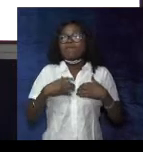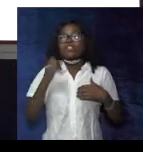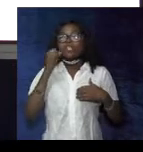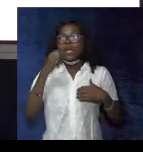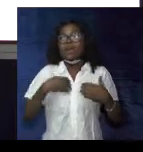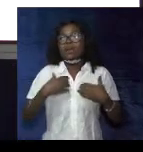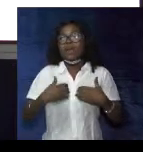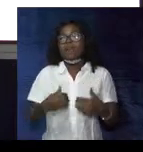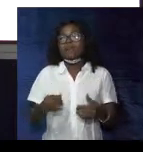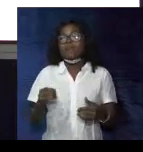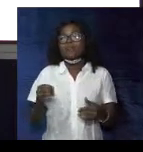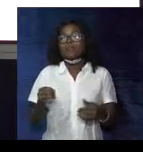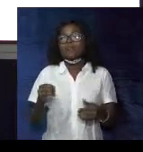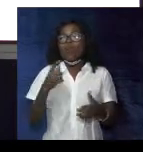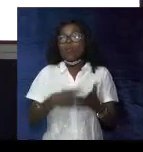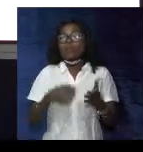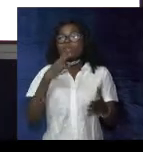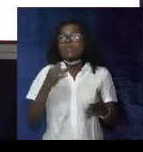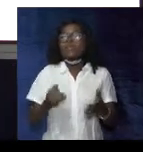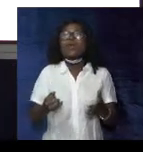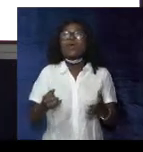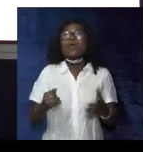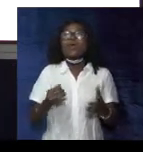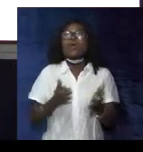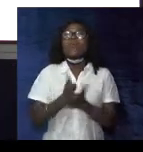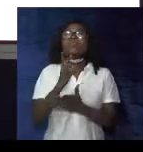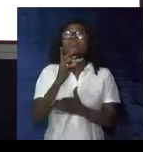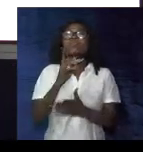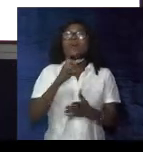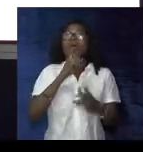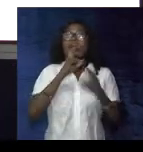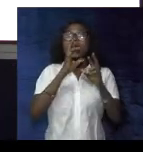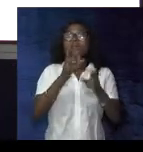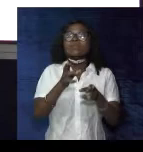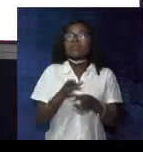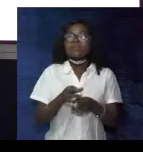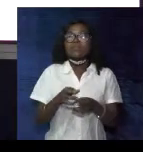has. What is the correct answer?